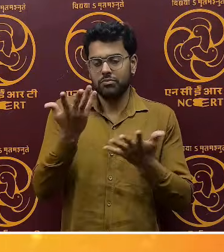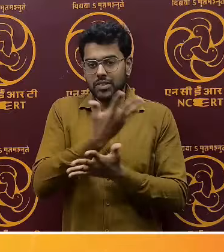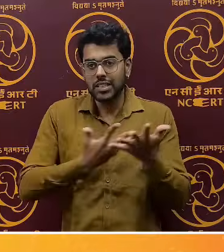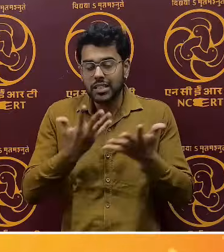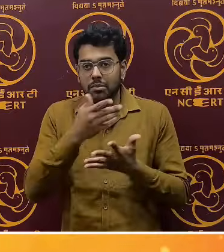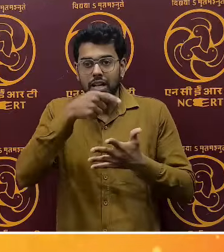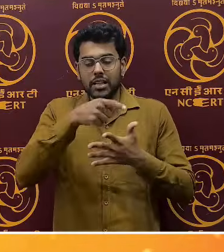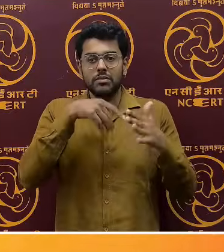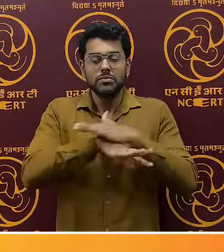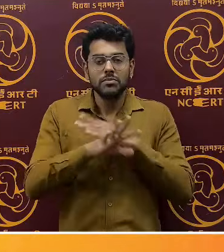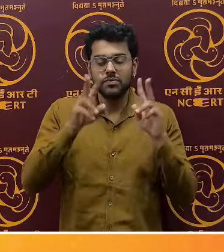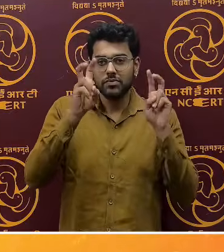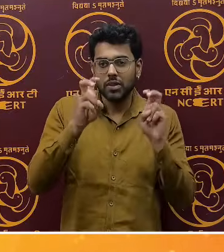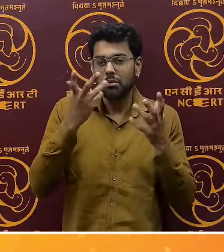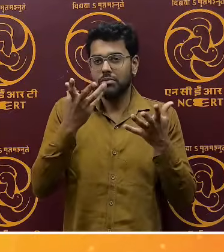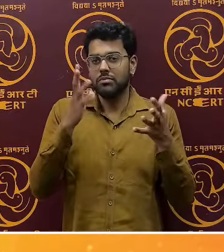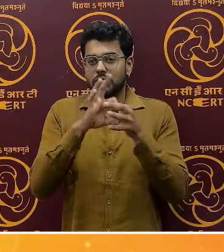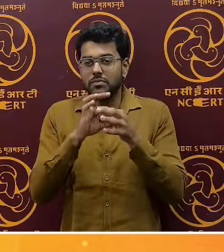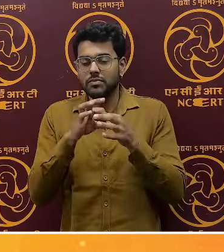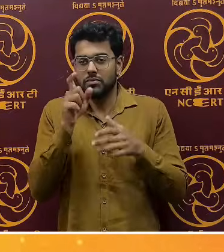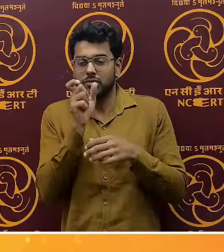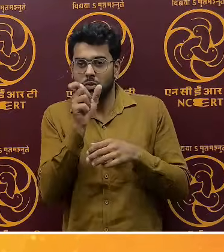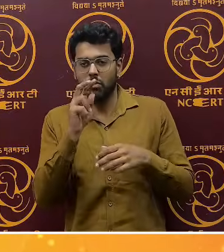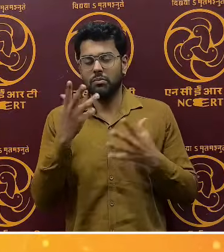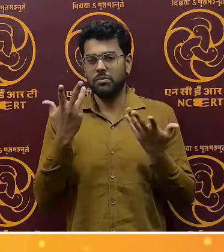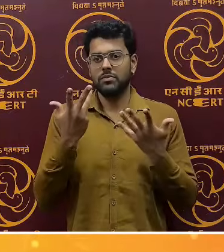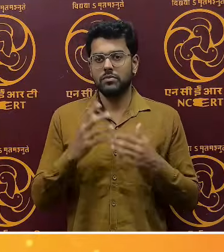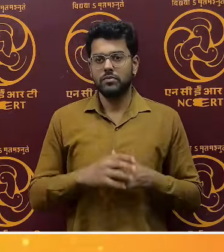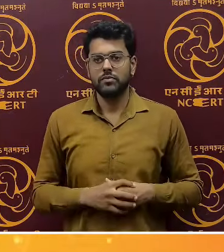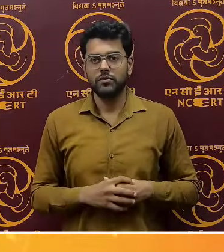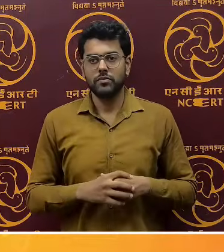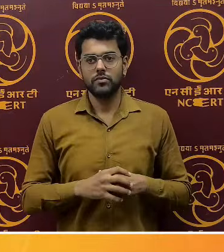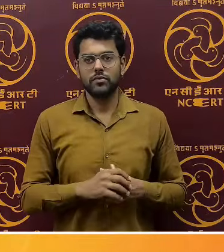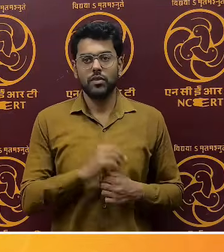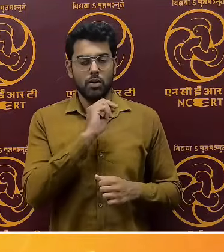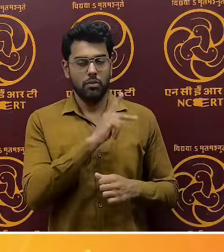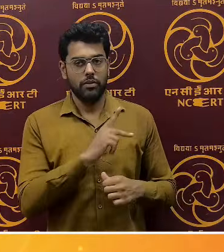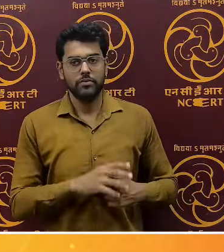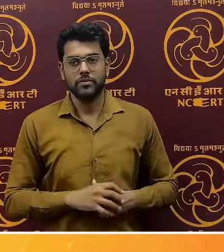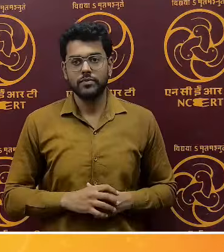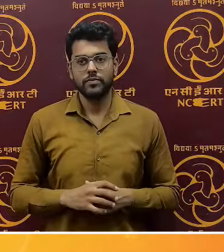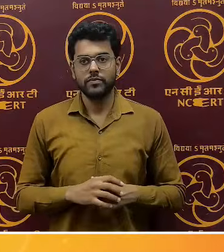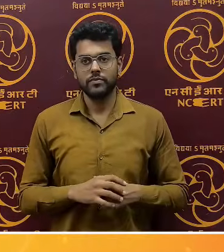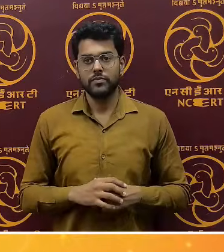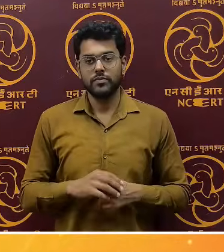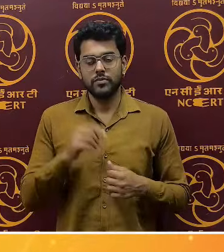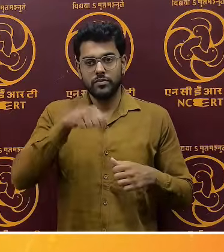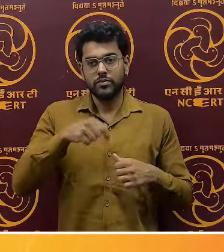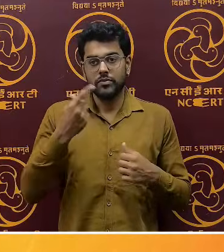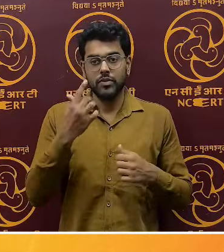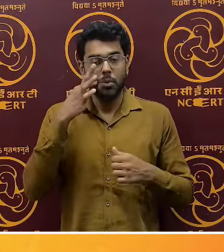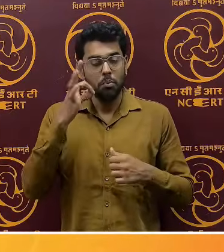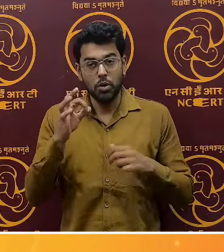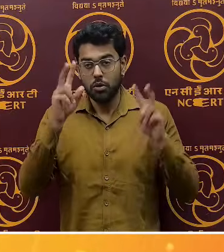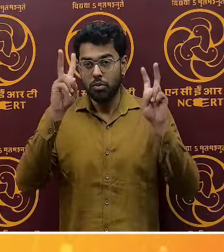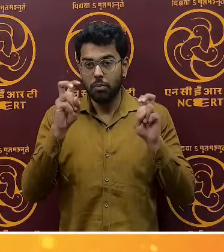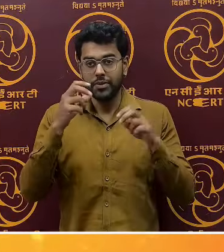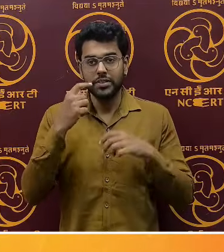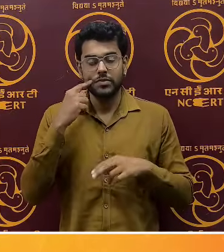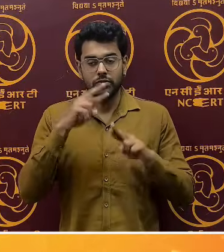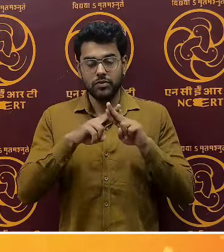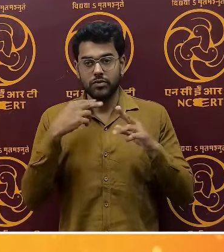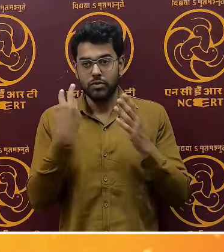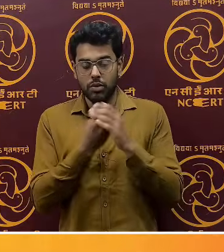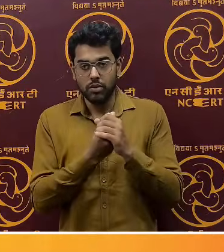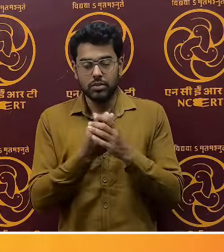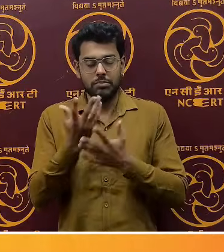of polynomials, what exactly it is? Right. So this is an important topic. If we can